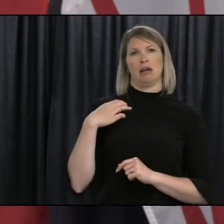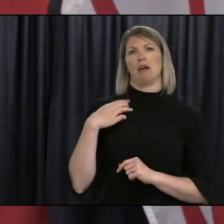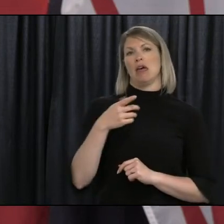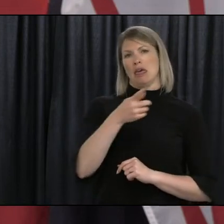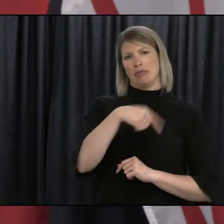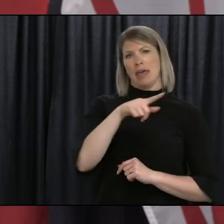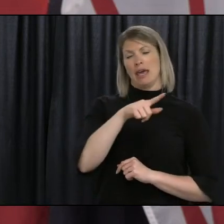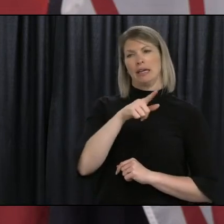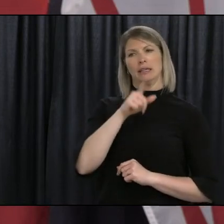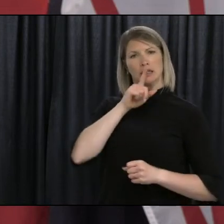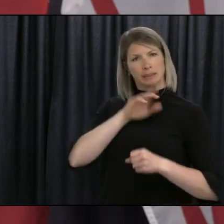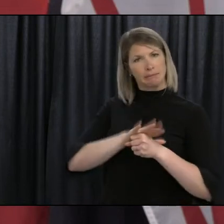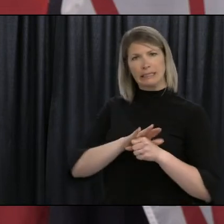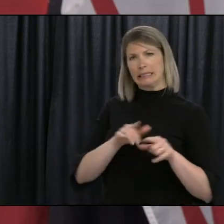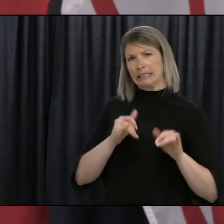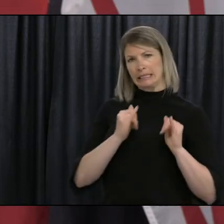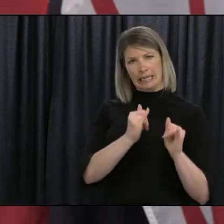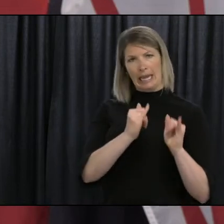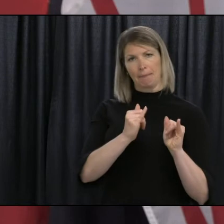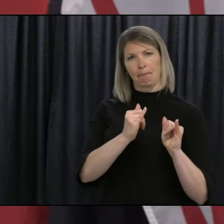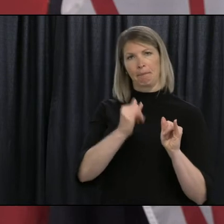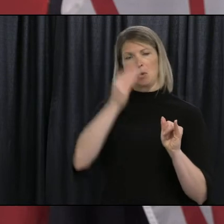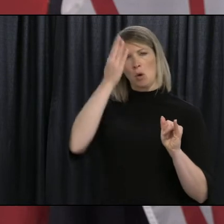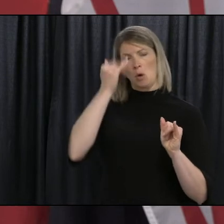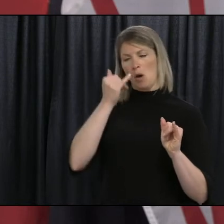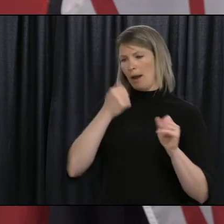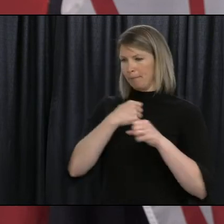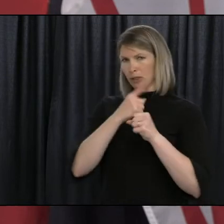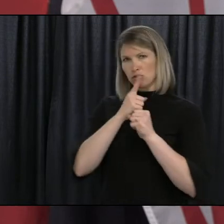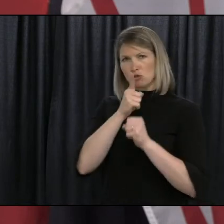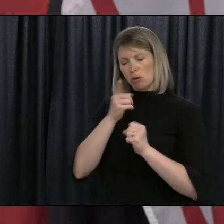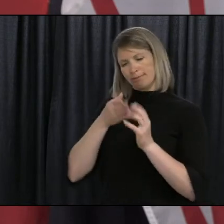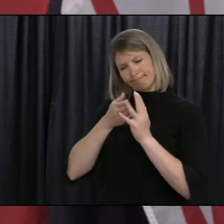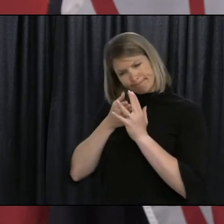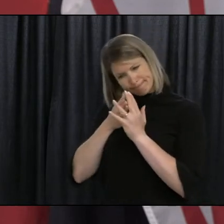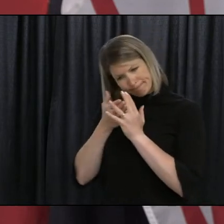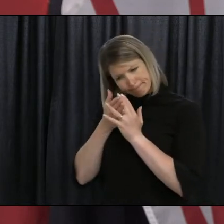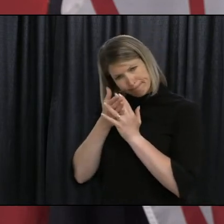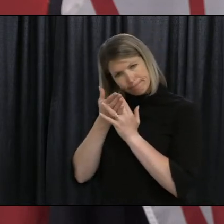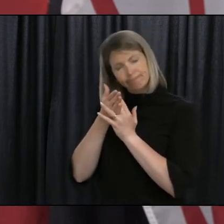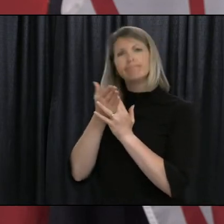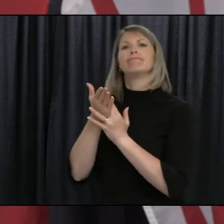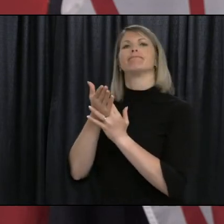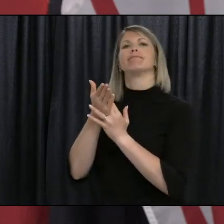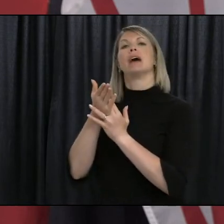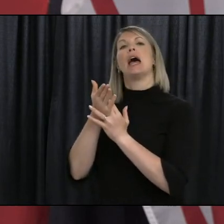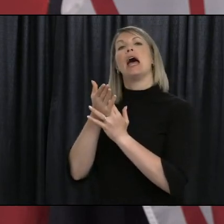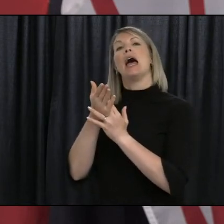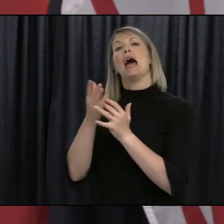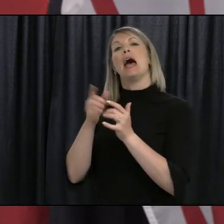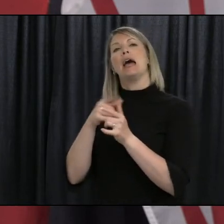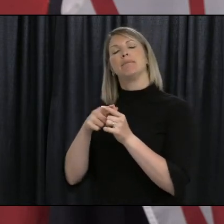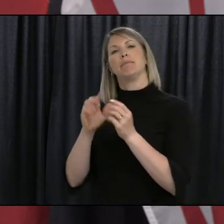our way through this and getting us back on a solid fiscal foundation.